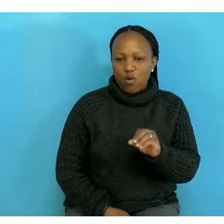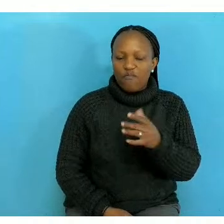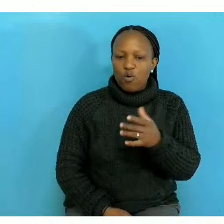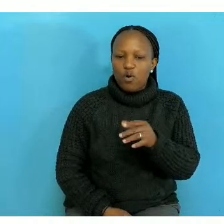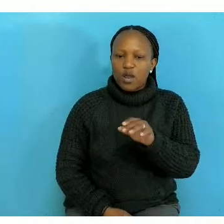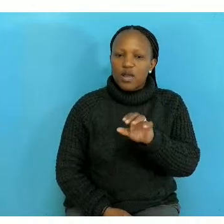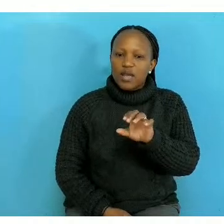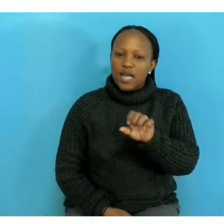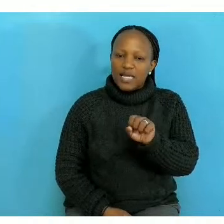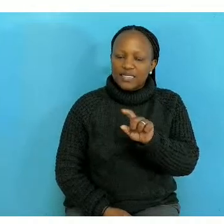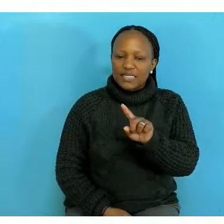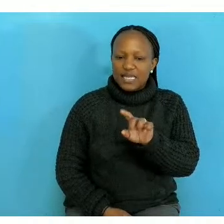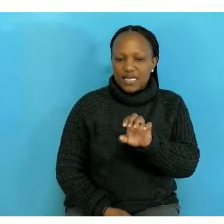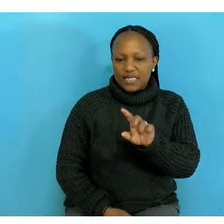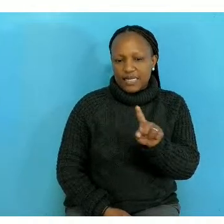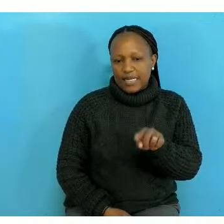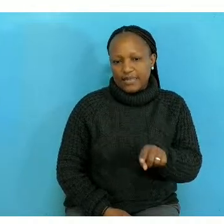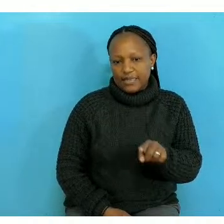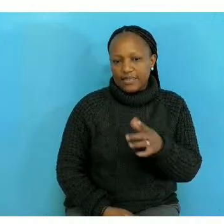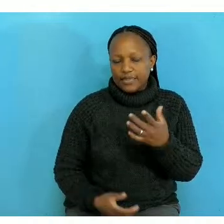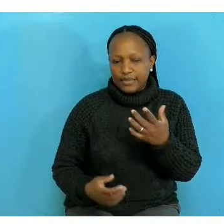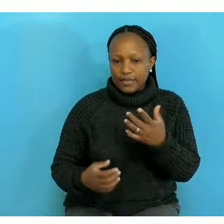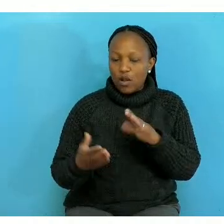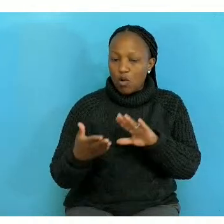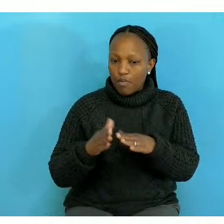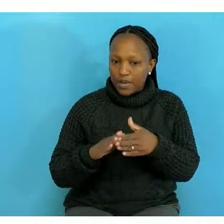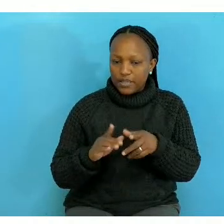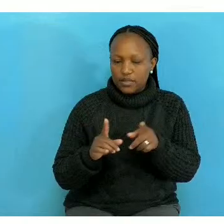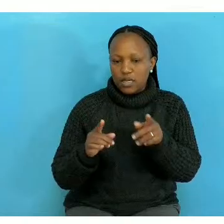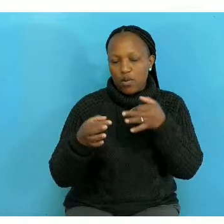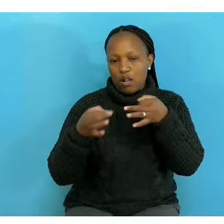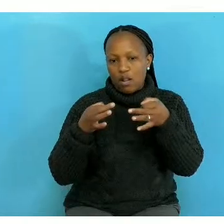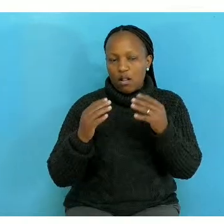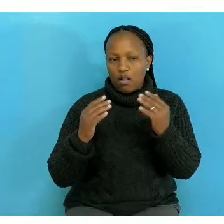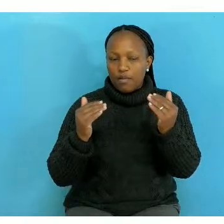committee through the budget at a high level.